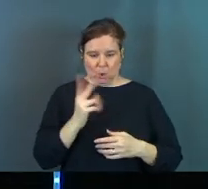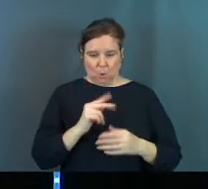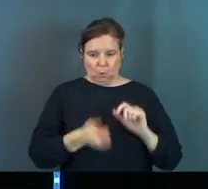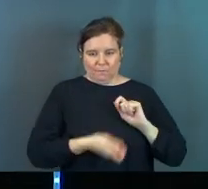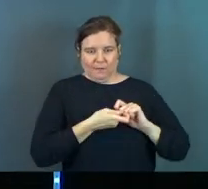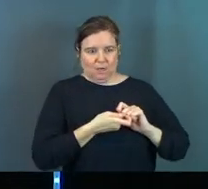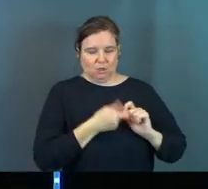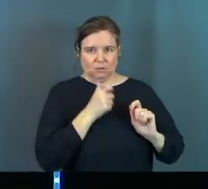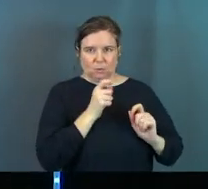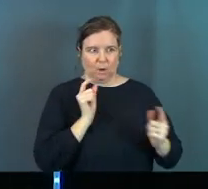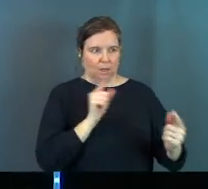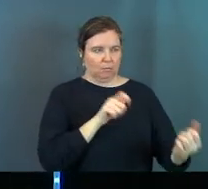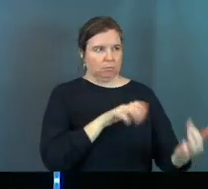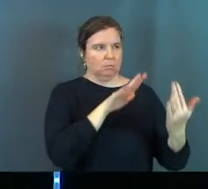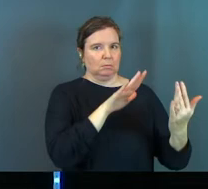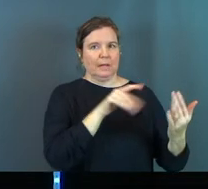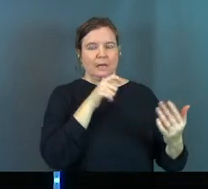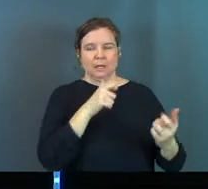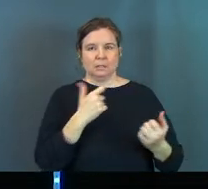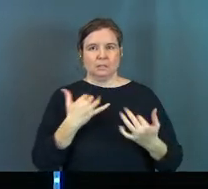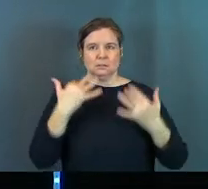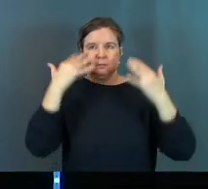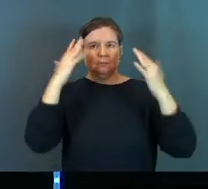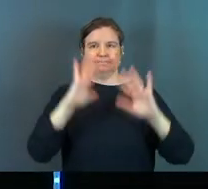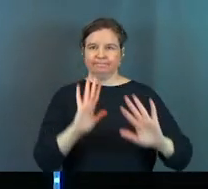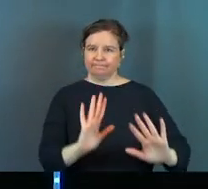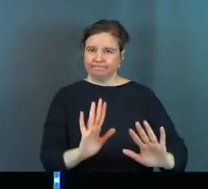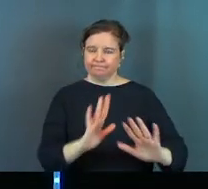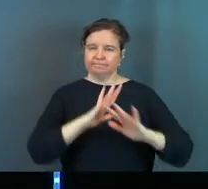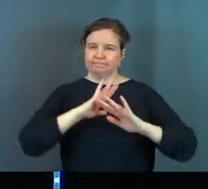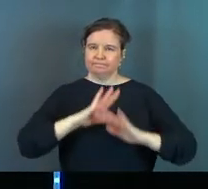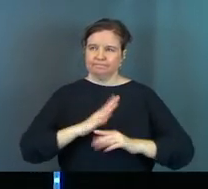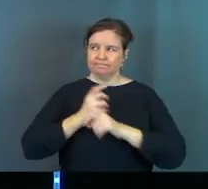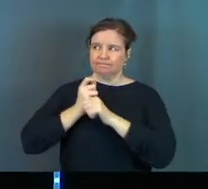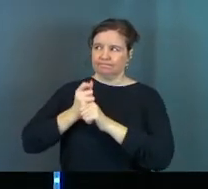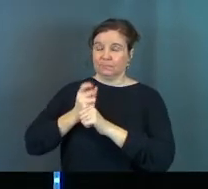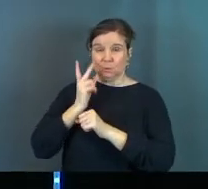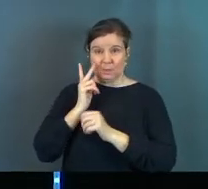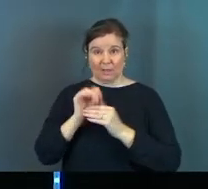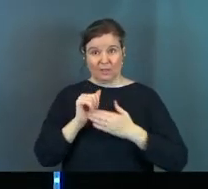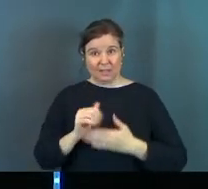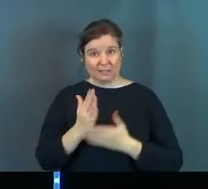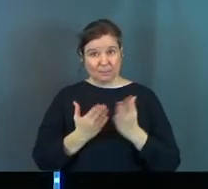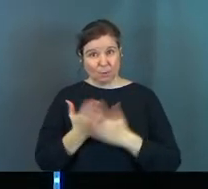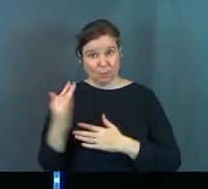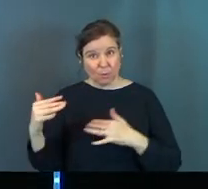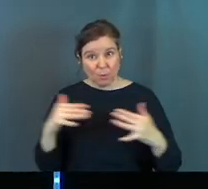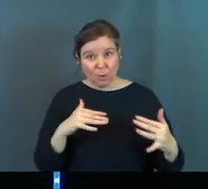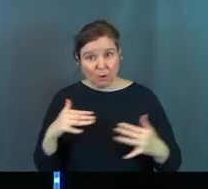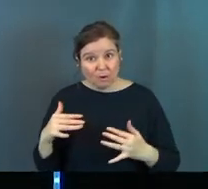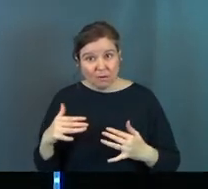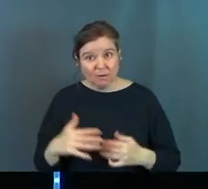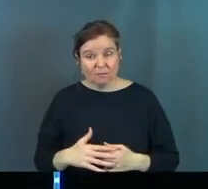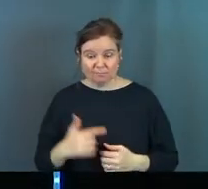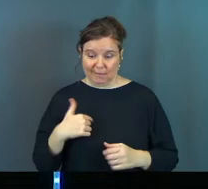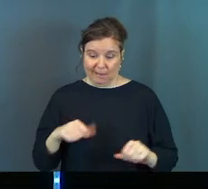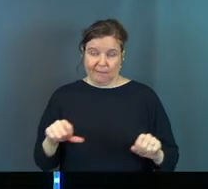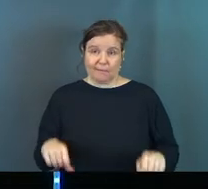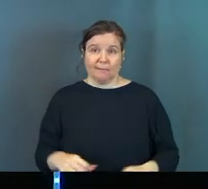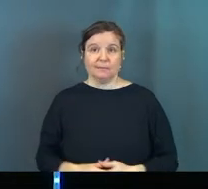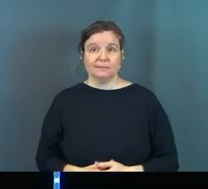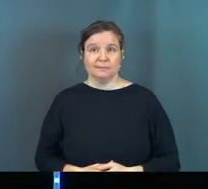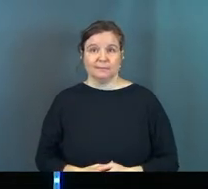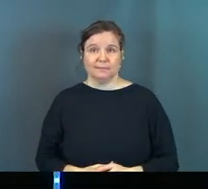hands and get too worked up. Can you see how that would guide somebody through a war? I can.